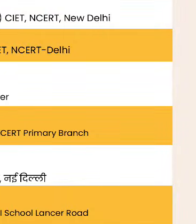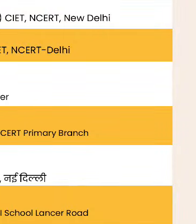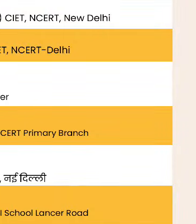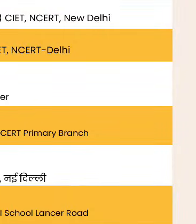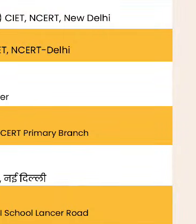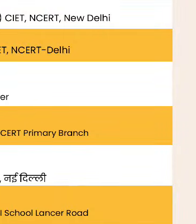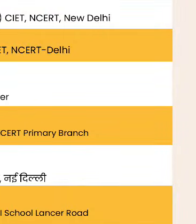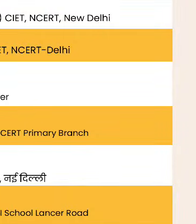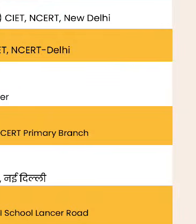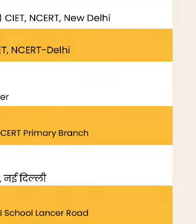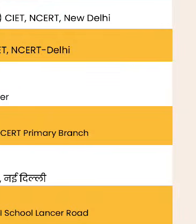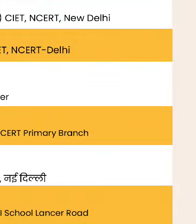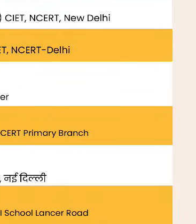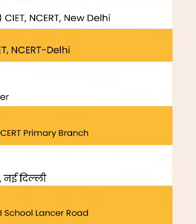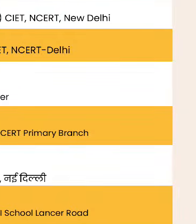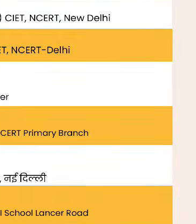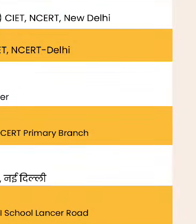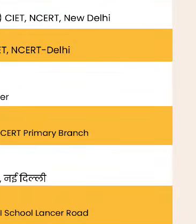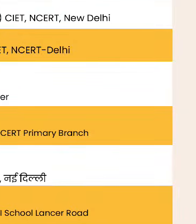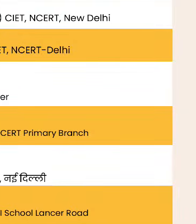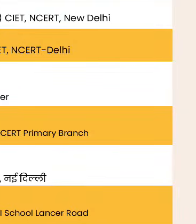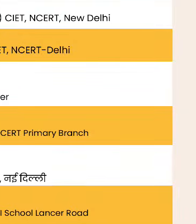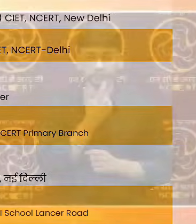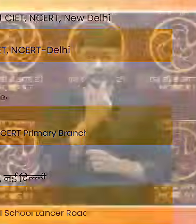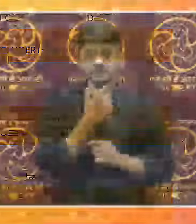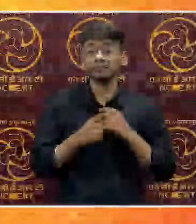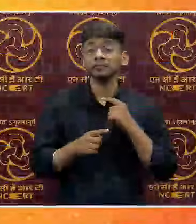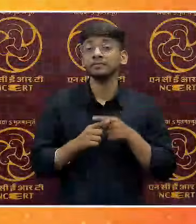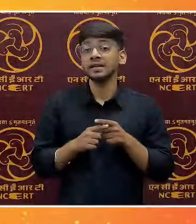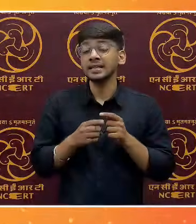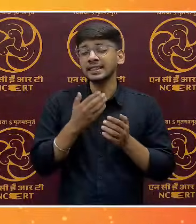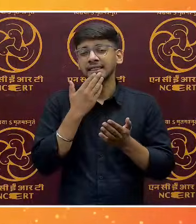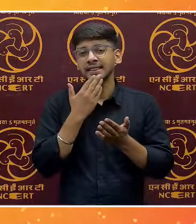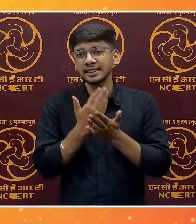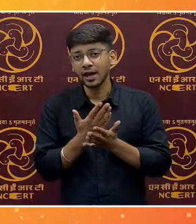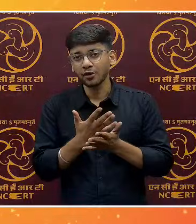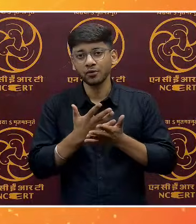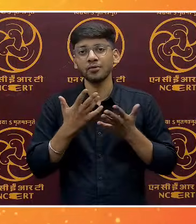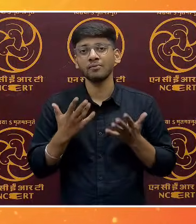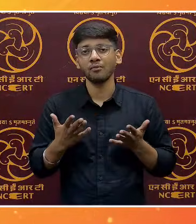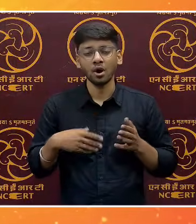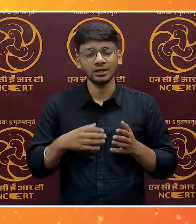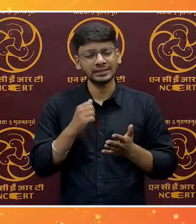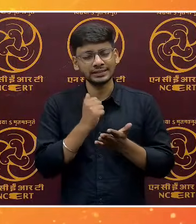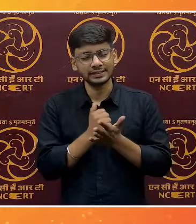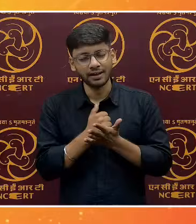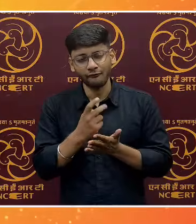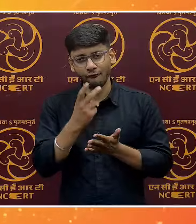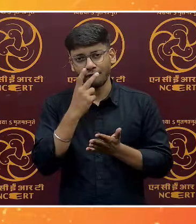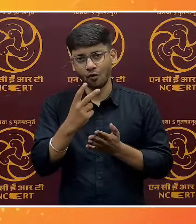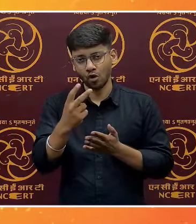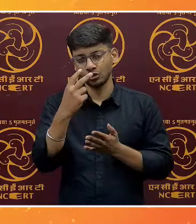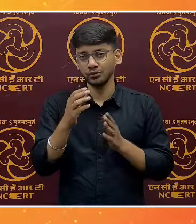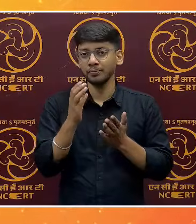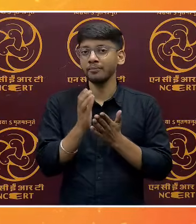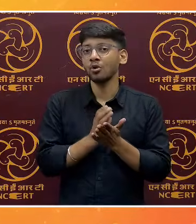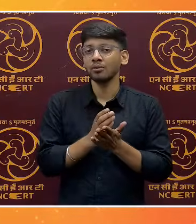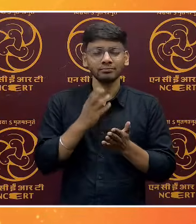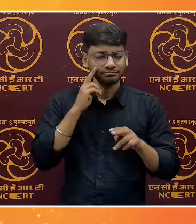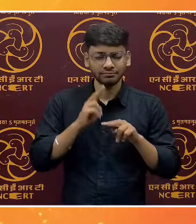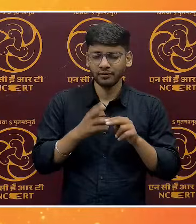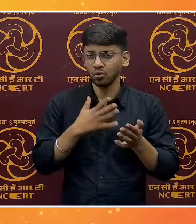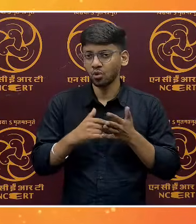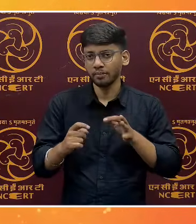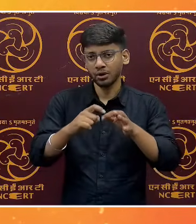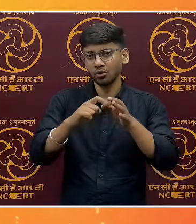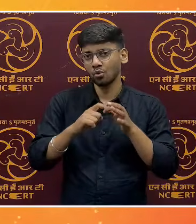helping teachers in every way, Teacher Tara. Thank you so much. Do watch our programs and raise your queries, raise your questions if